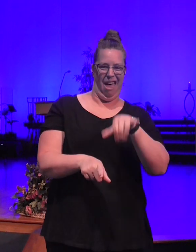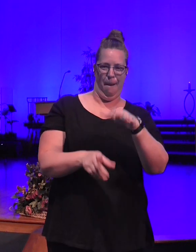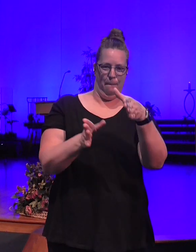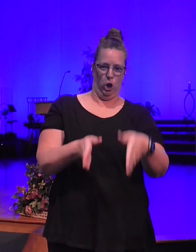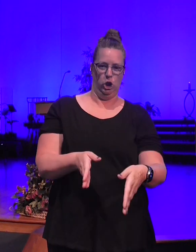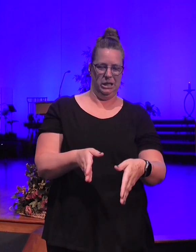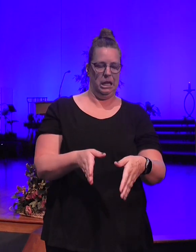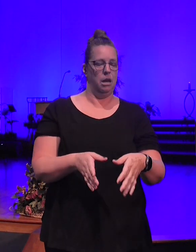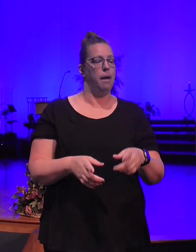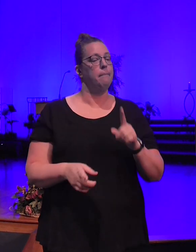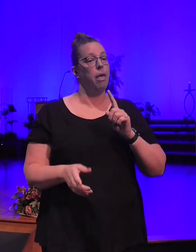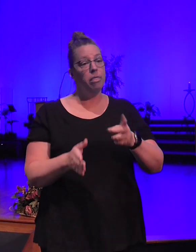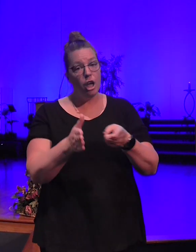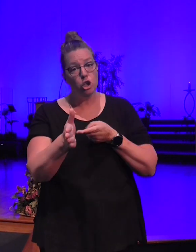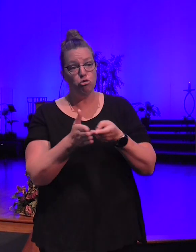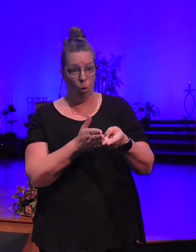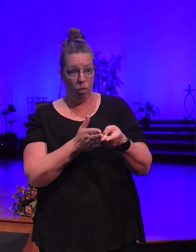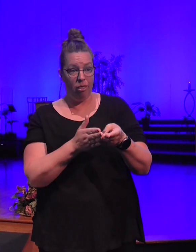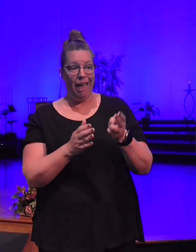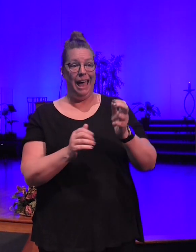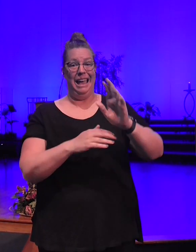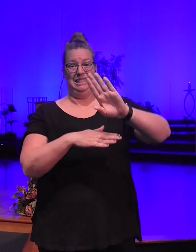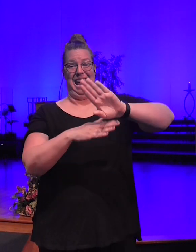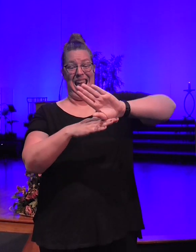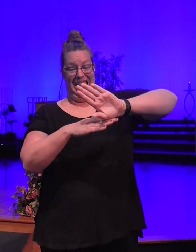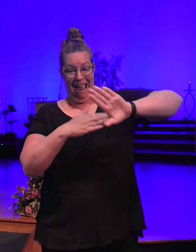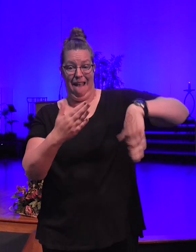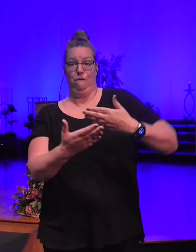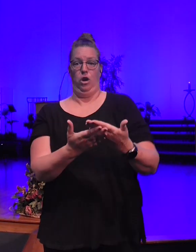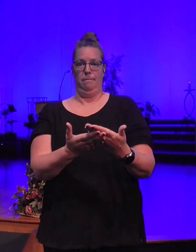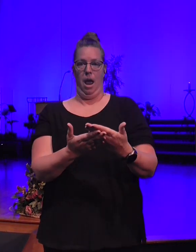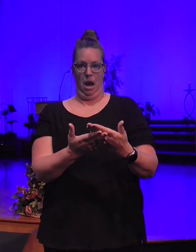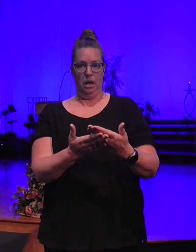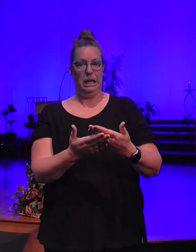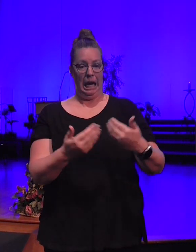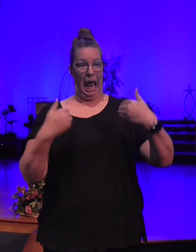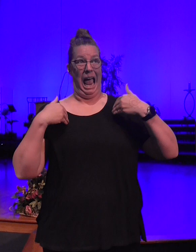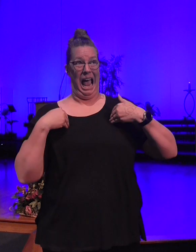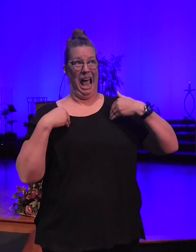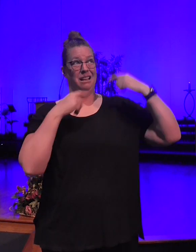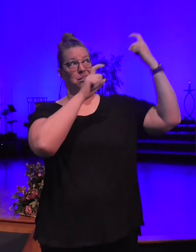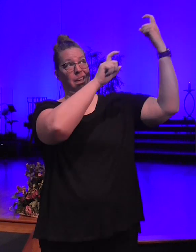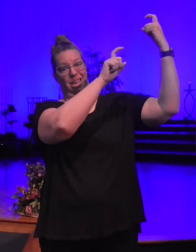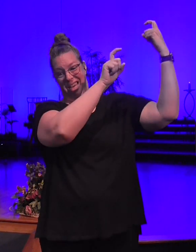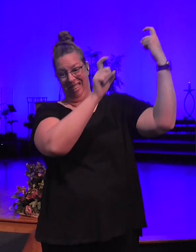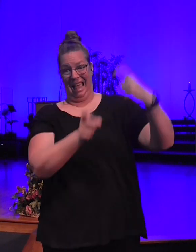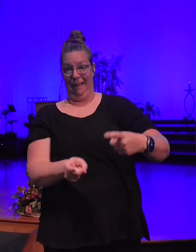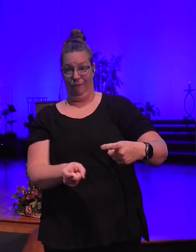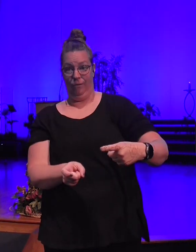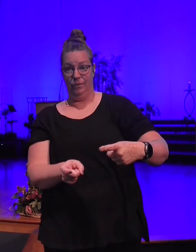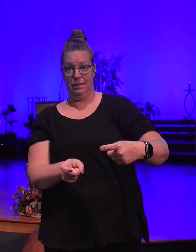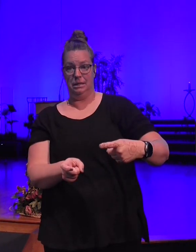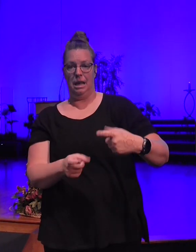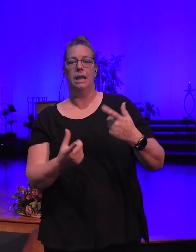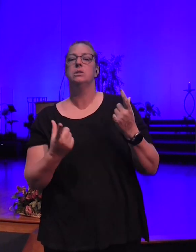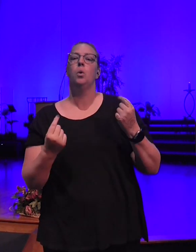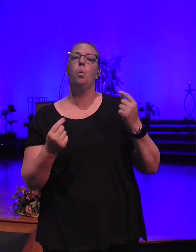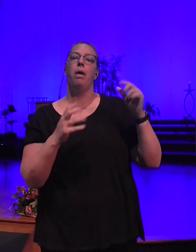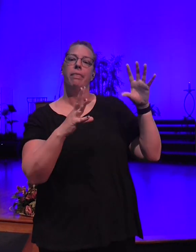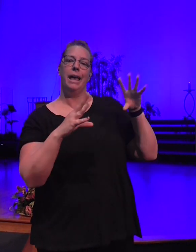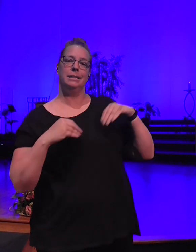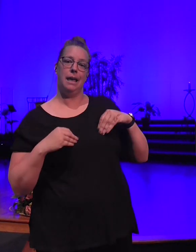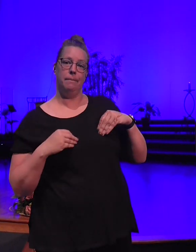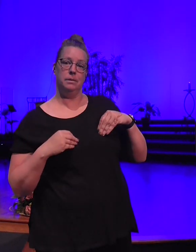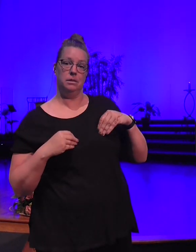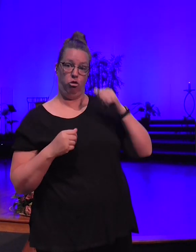is, everybody gets all of the gifts of the universe, and it's what they can accept. Remember I